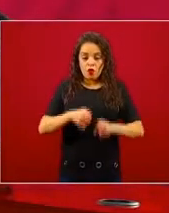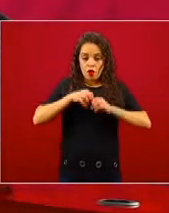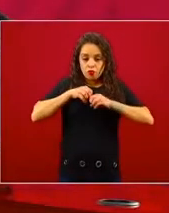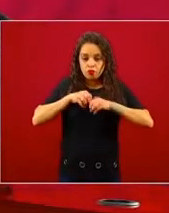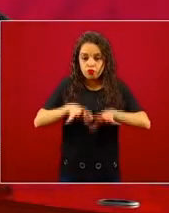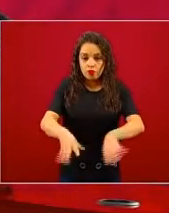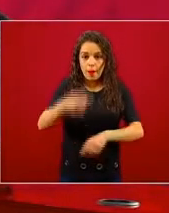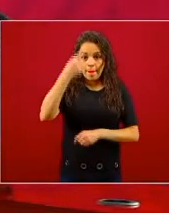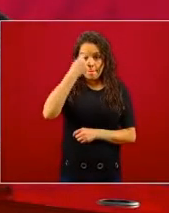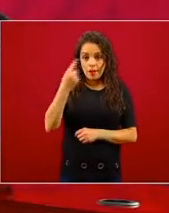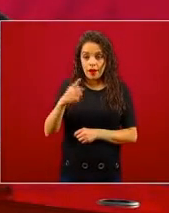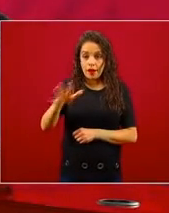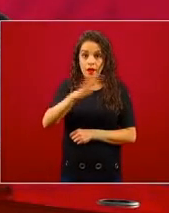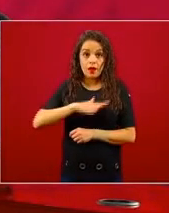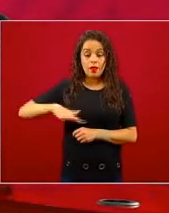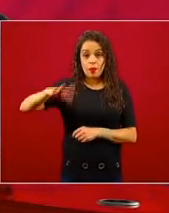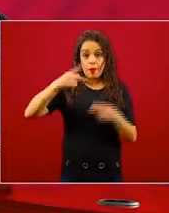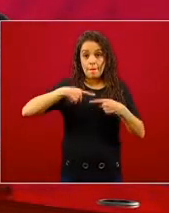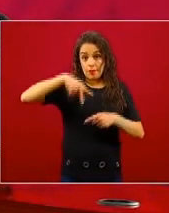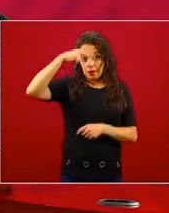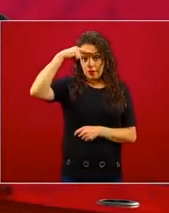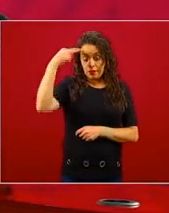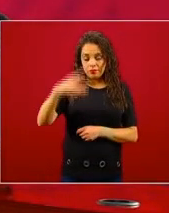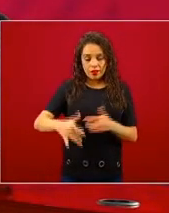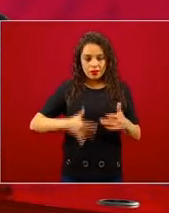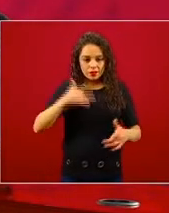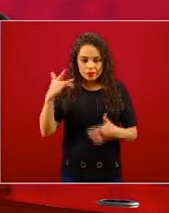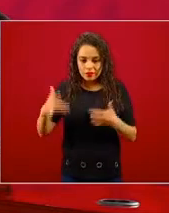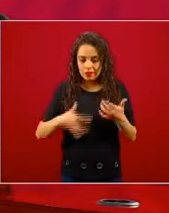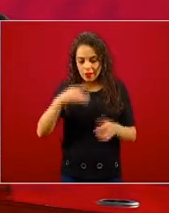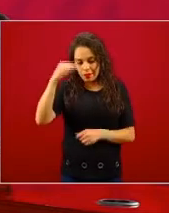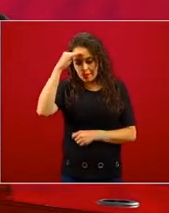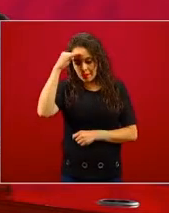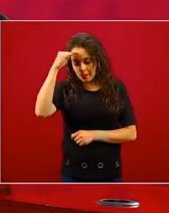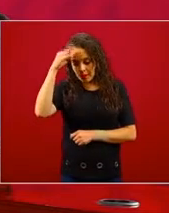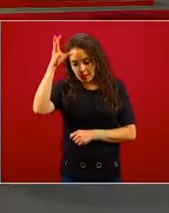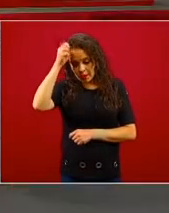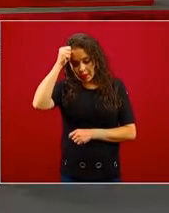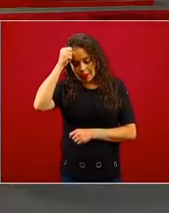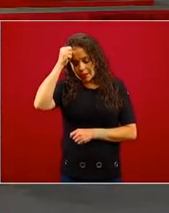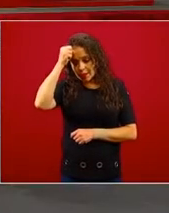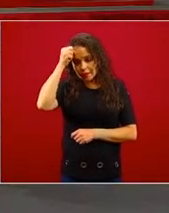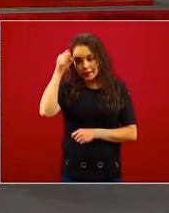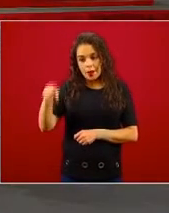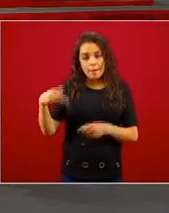See this video and help us spread it throughout Mexico.